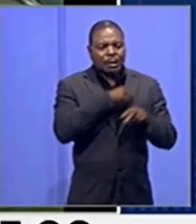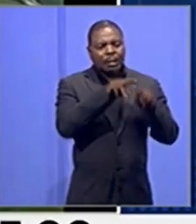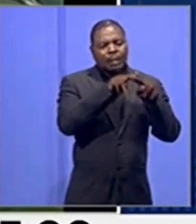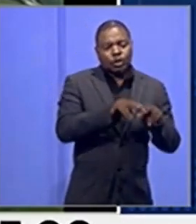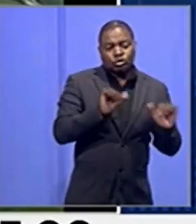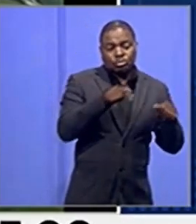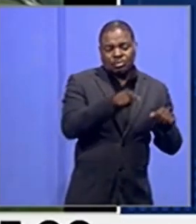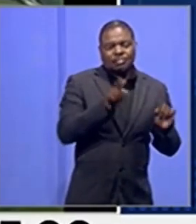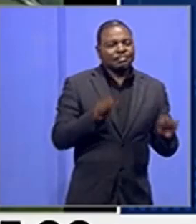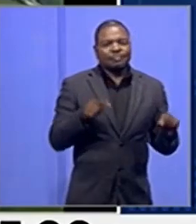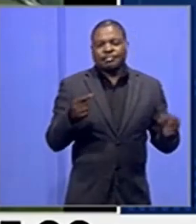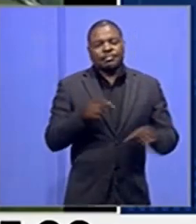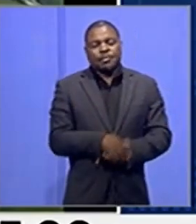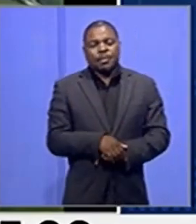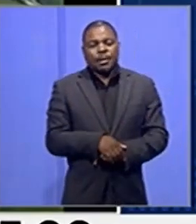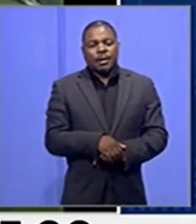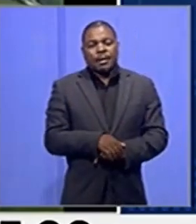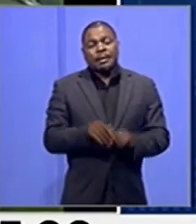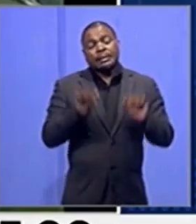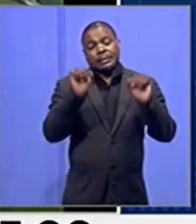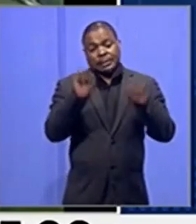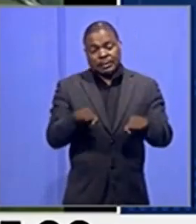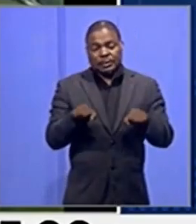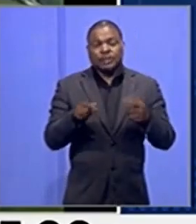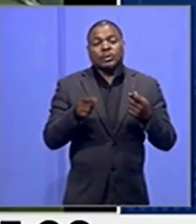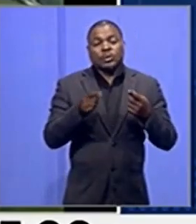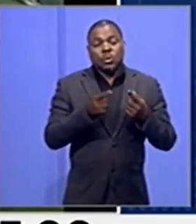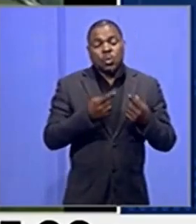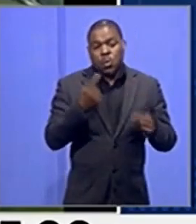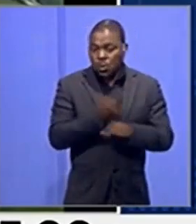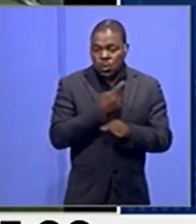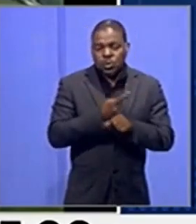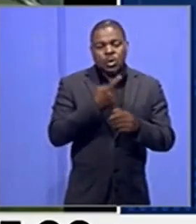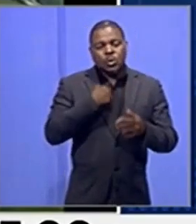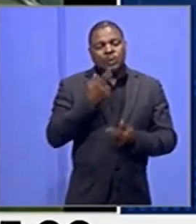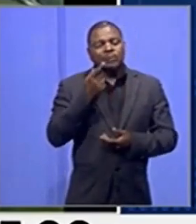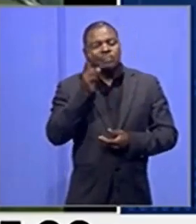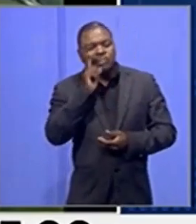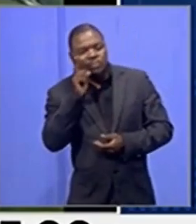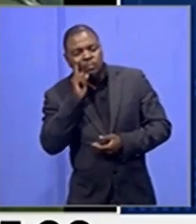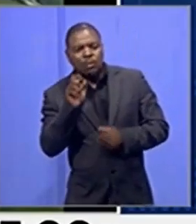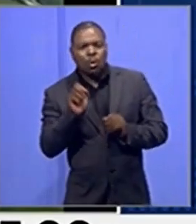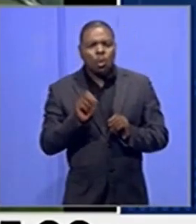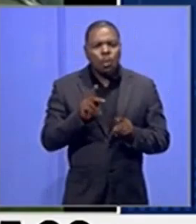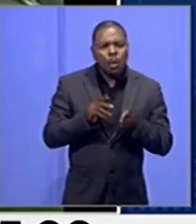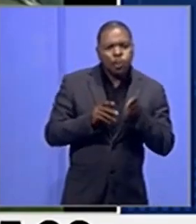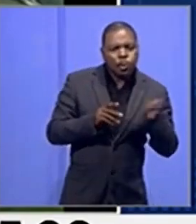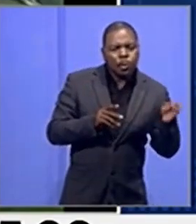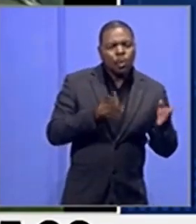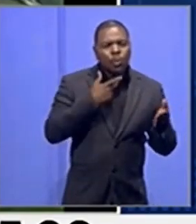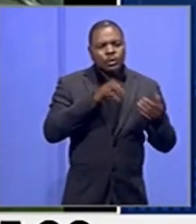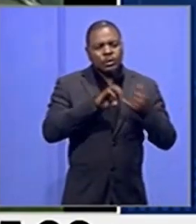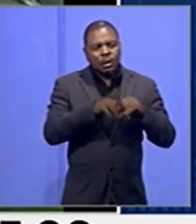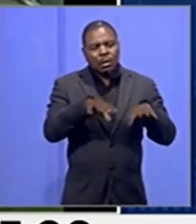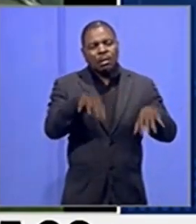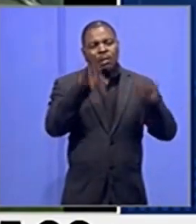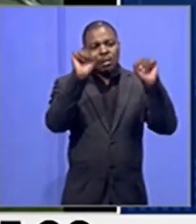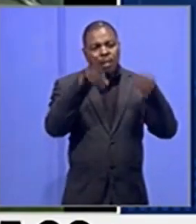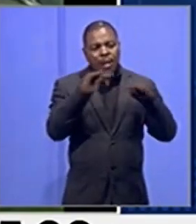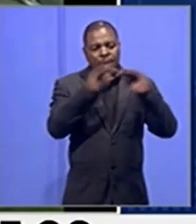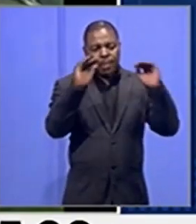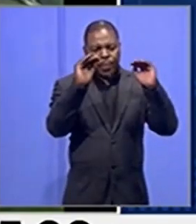experience. So yes, we at all times look at opportunity to reduce the stages of load